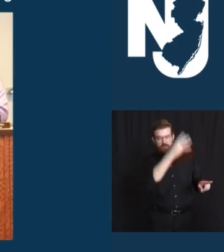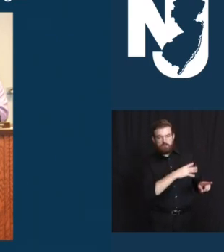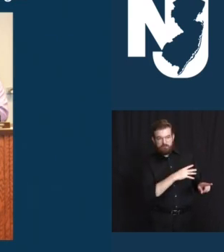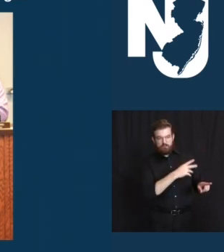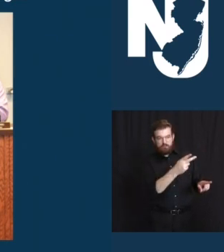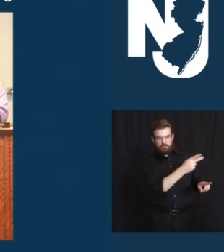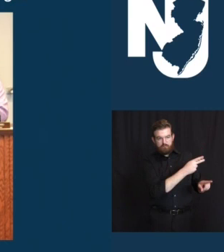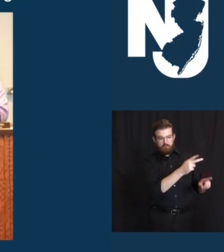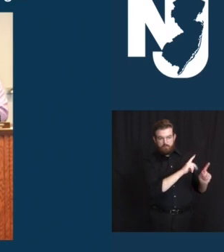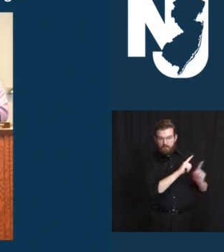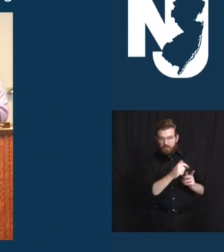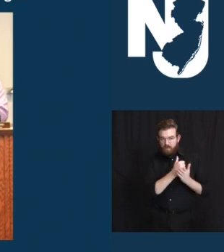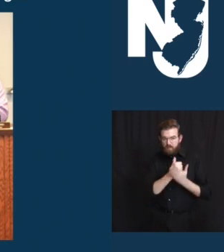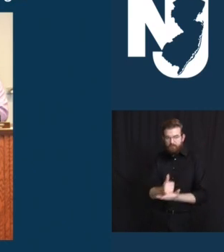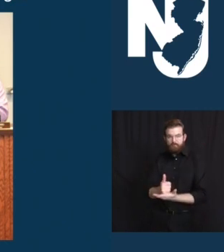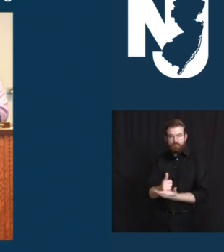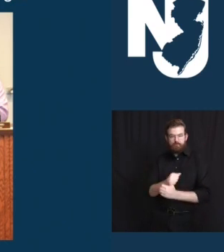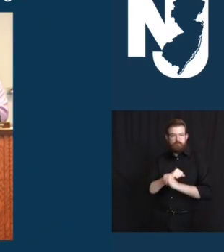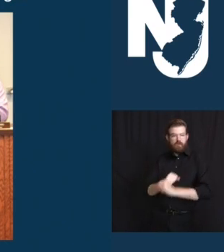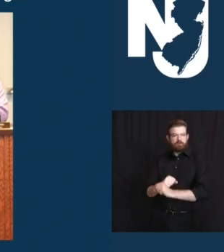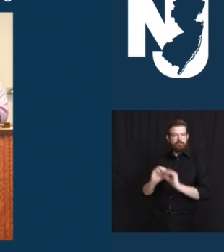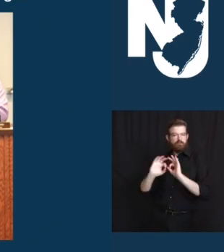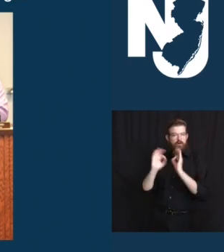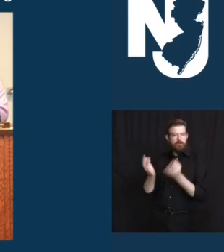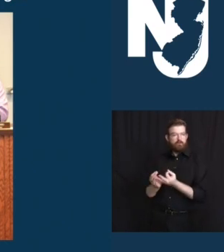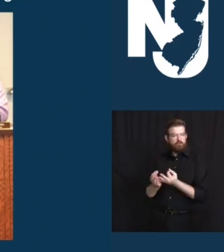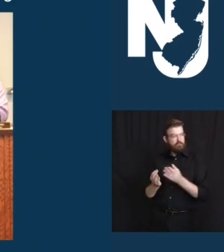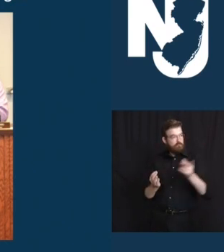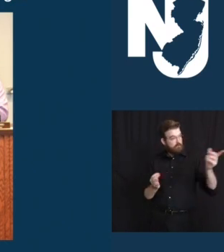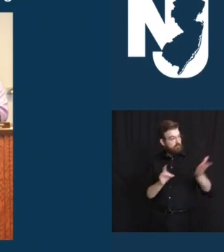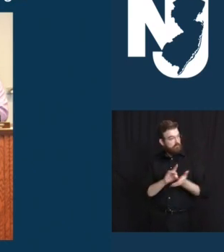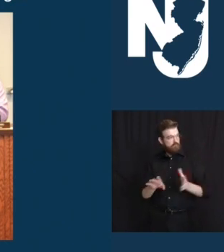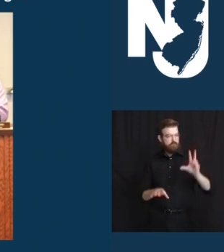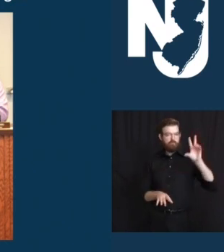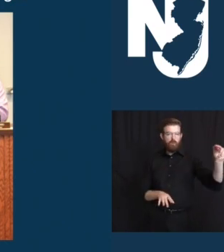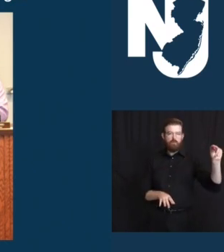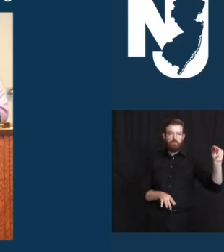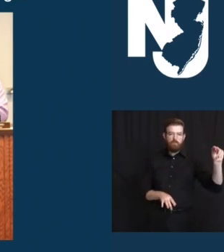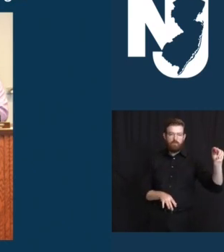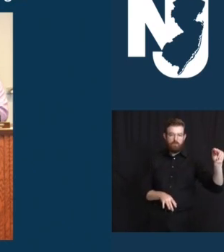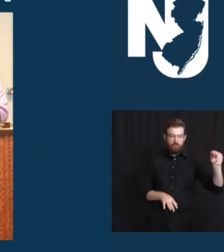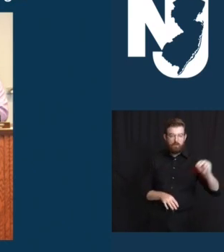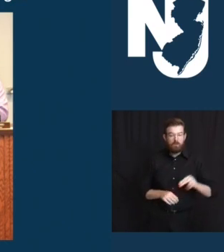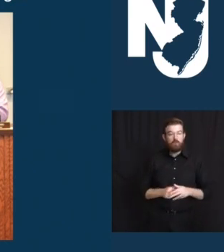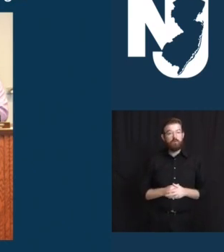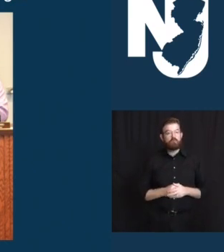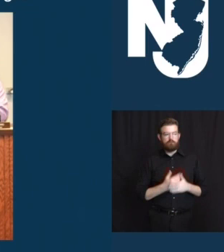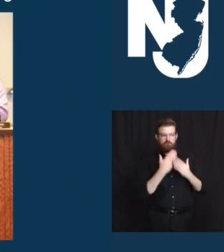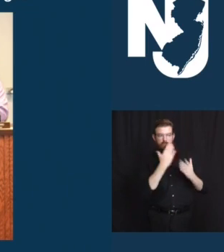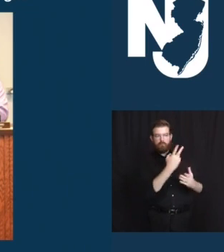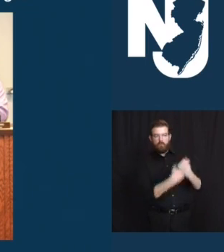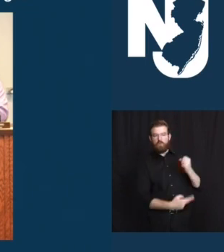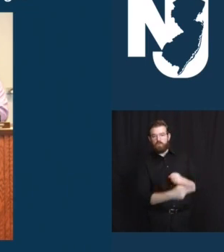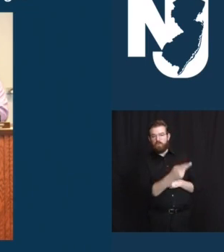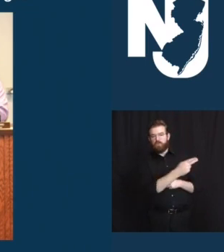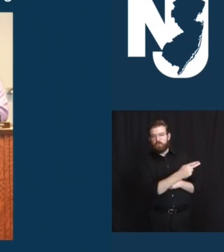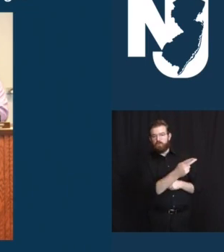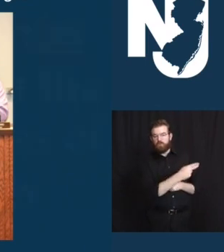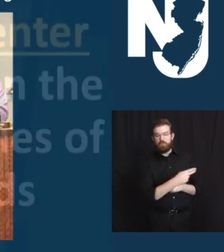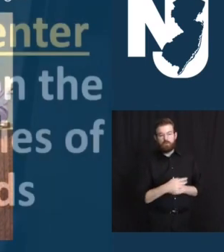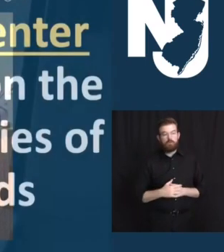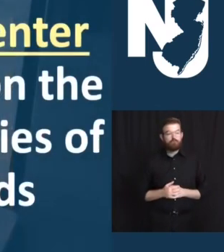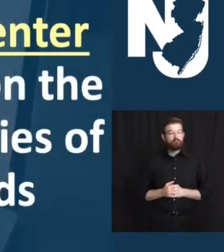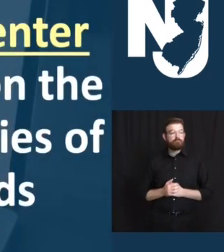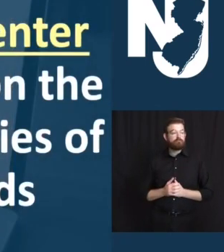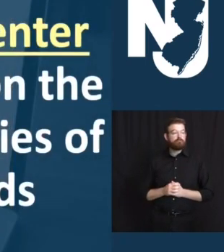this family from being tossed out of their home, and I thank each of them from the bottom of my heart. And as a reminder